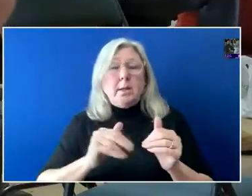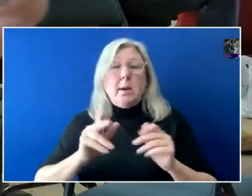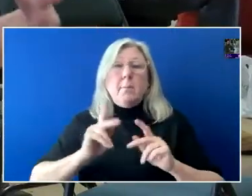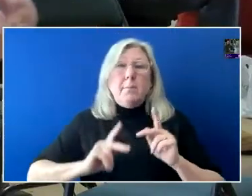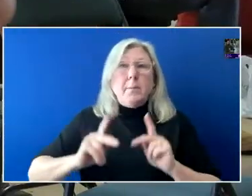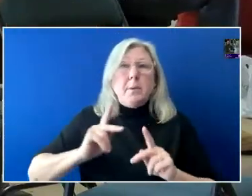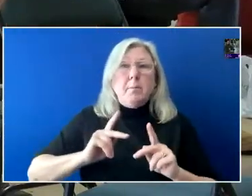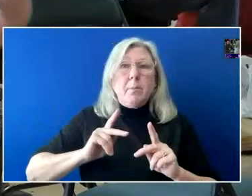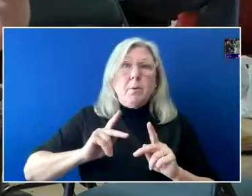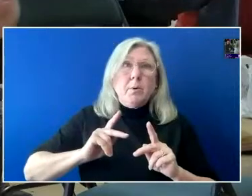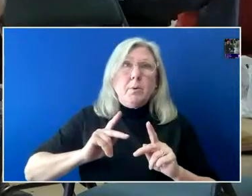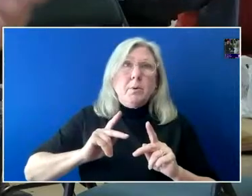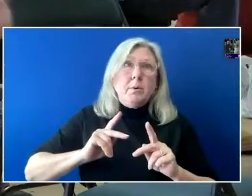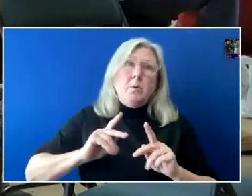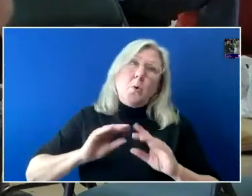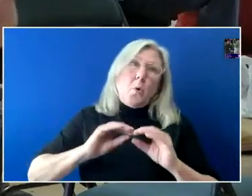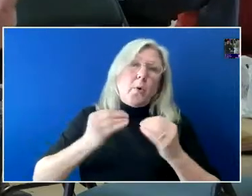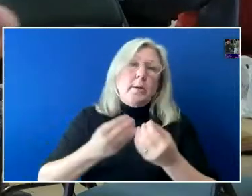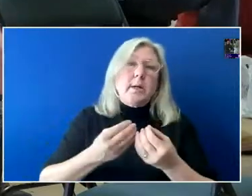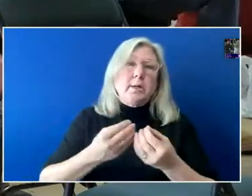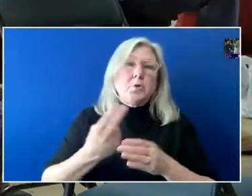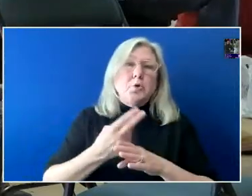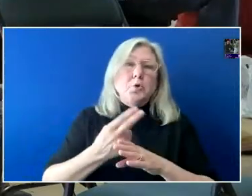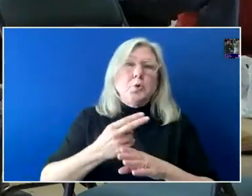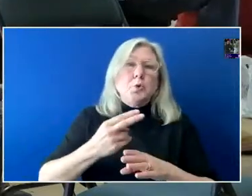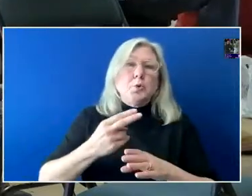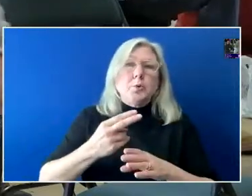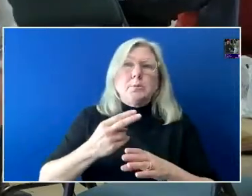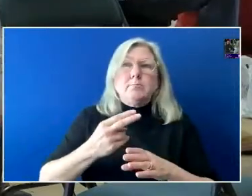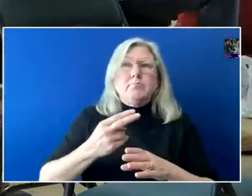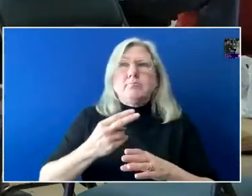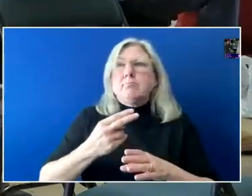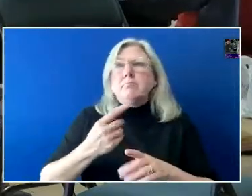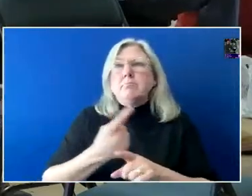um than organizations use other like a lot of grant